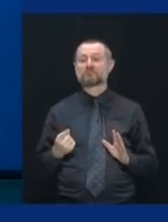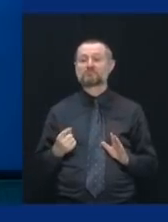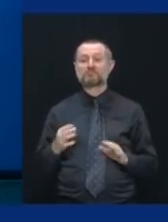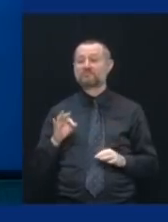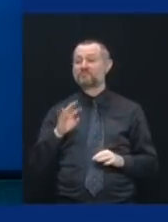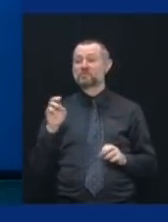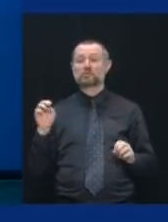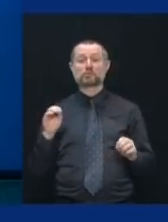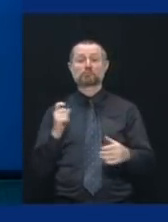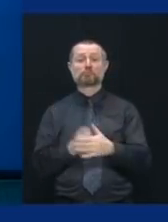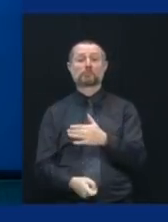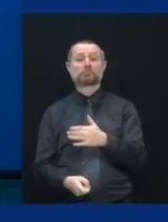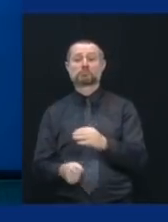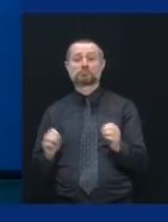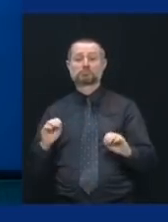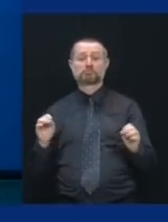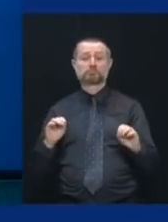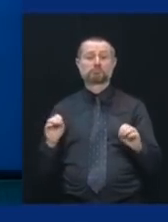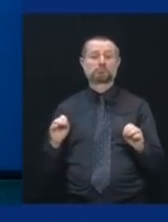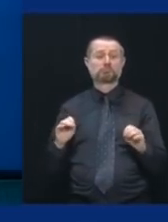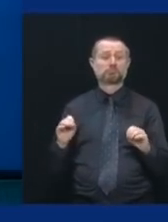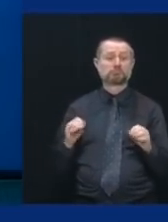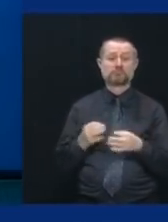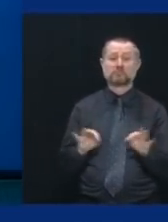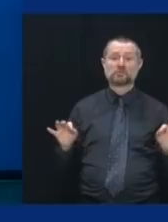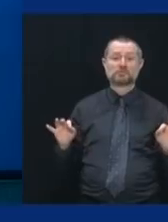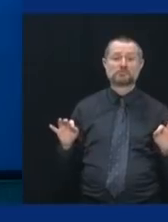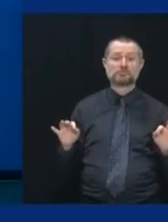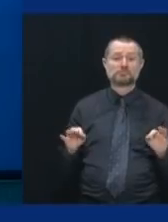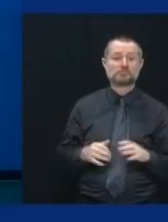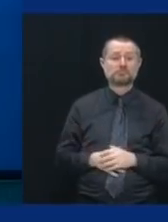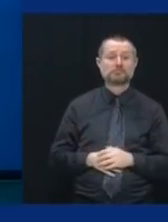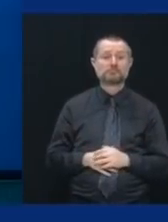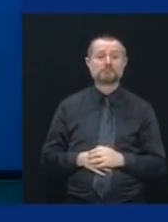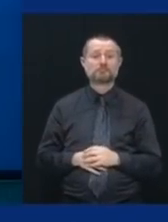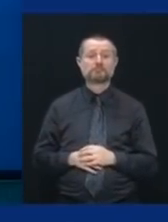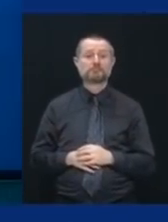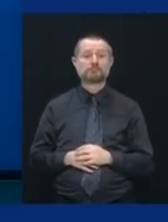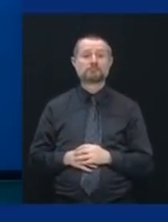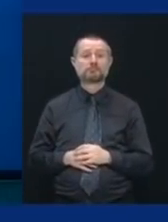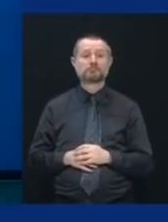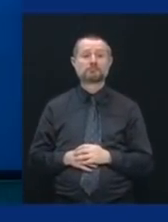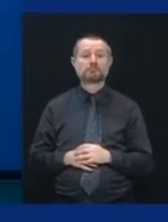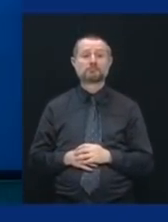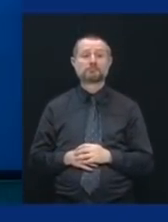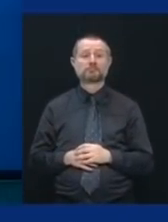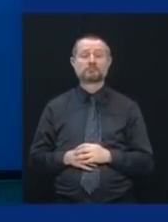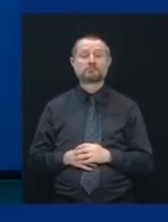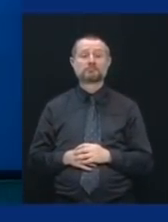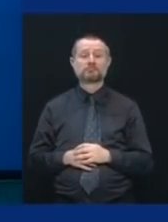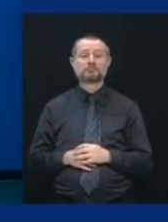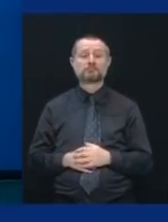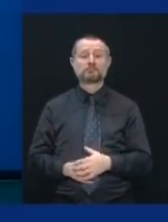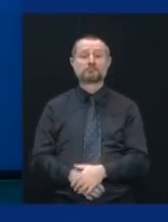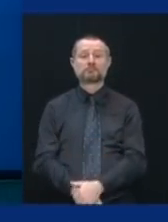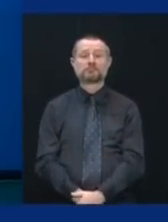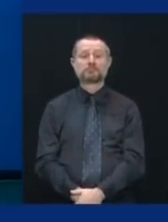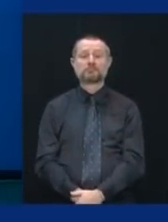free. They are not designed to